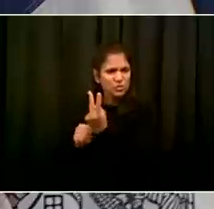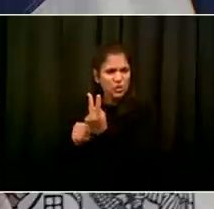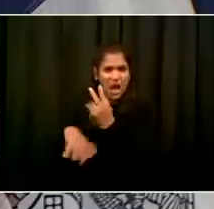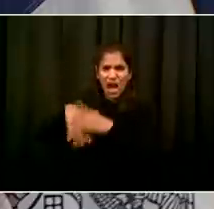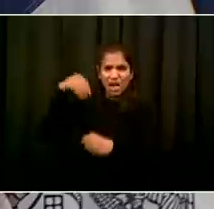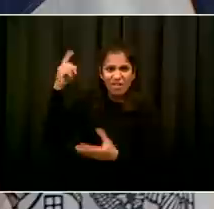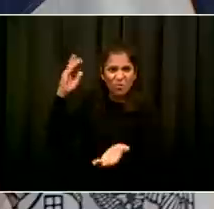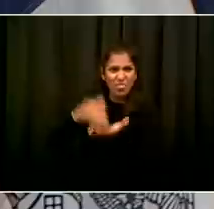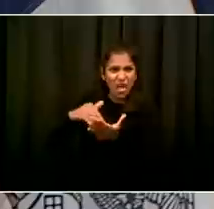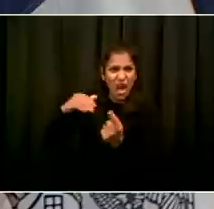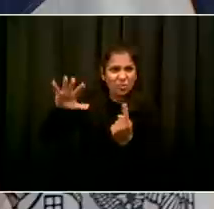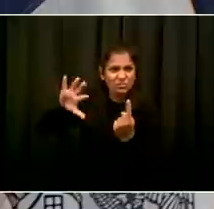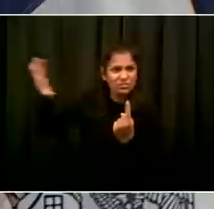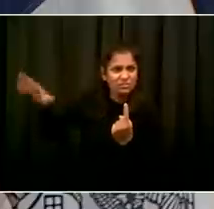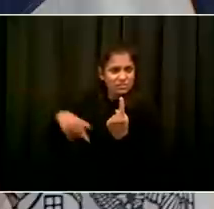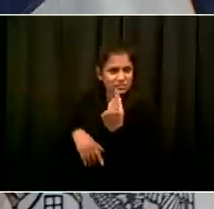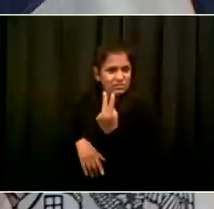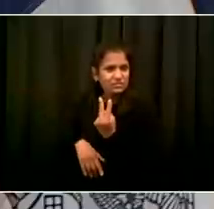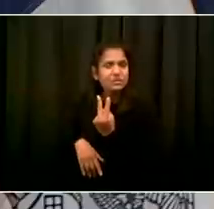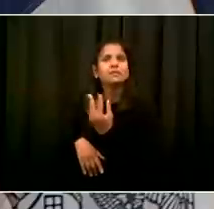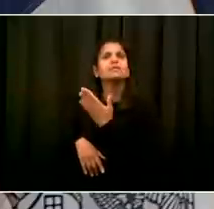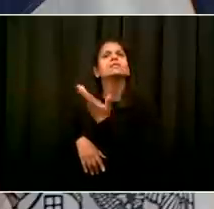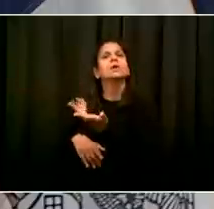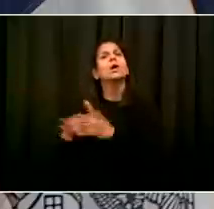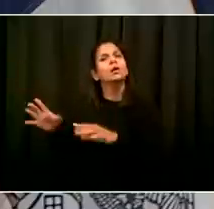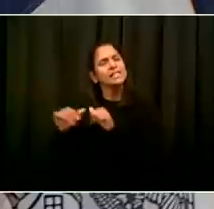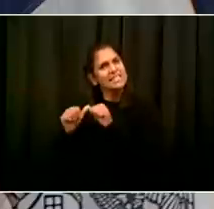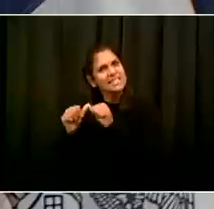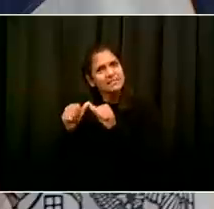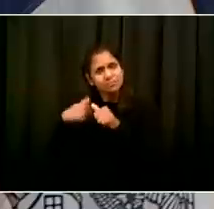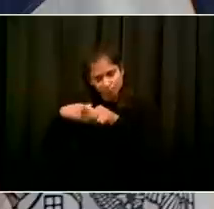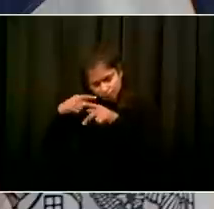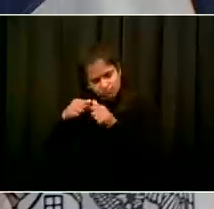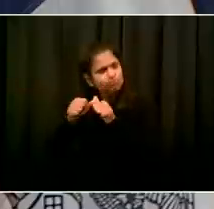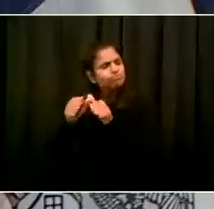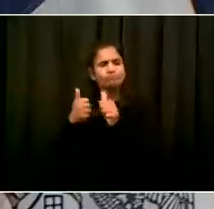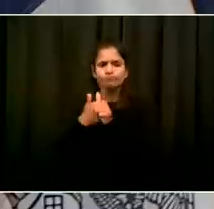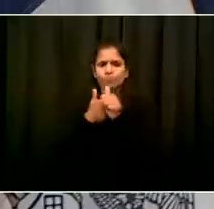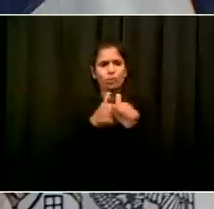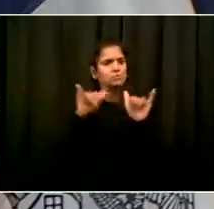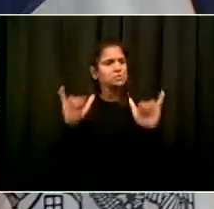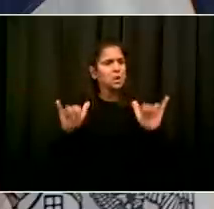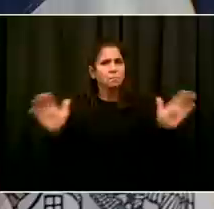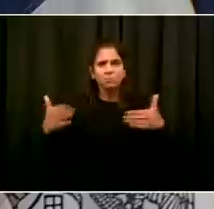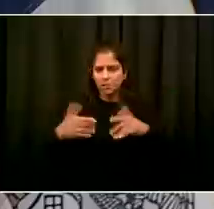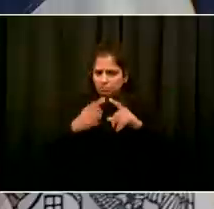the city is to keep our school system safe. So Dr. Varma, Dr. Chachki, would you offer your reflections?